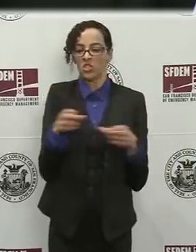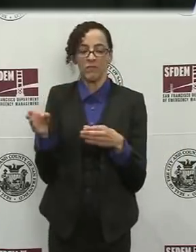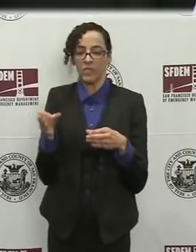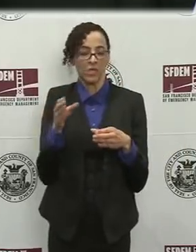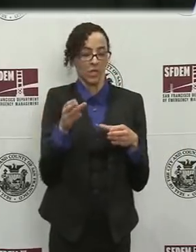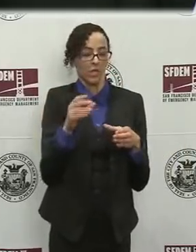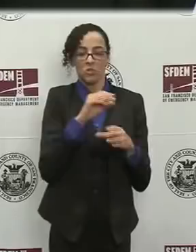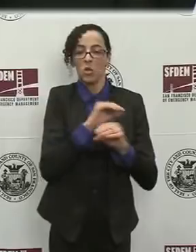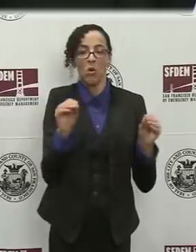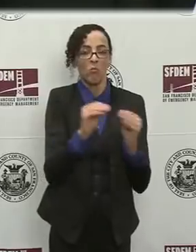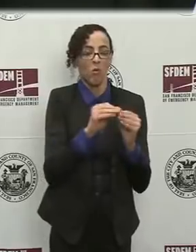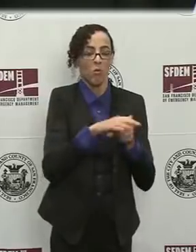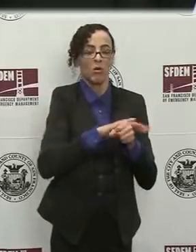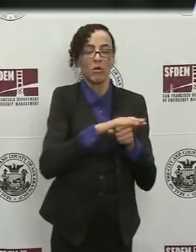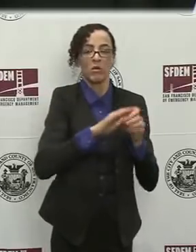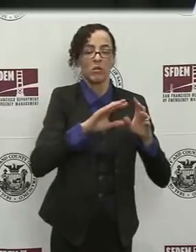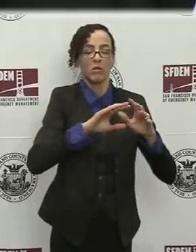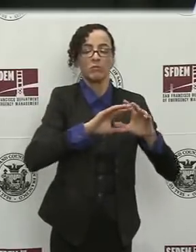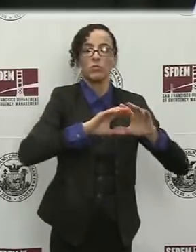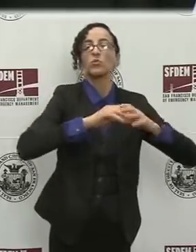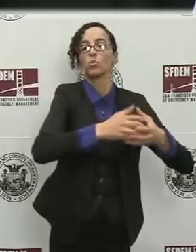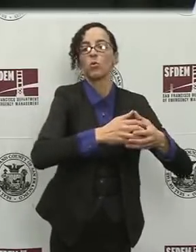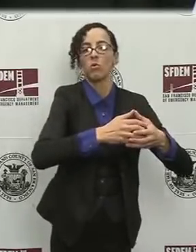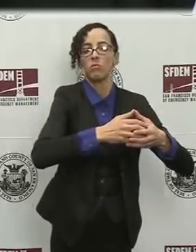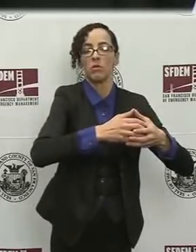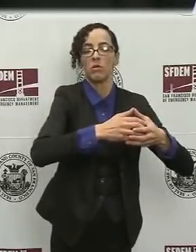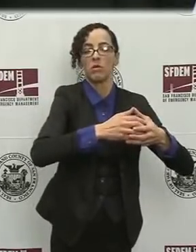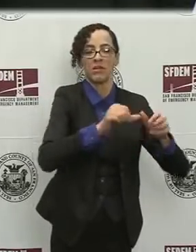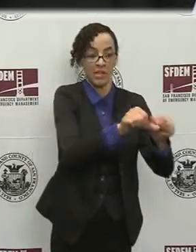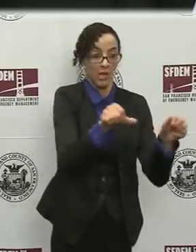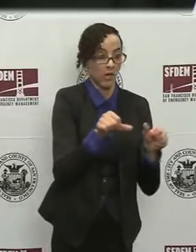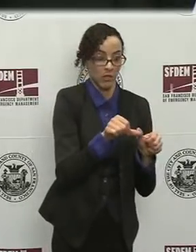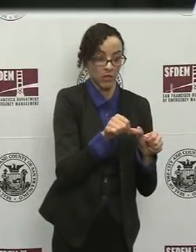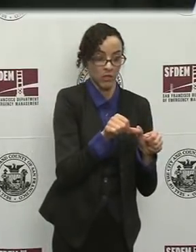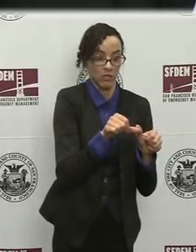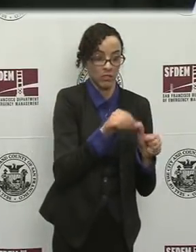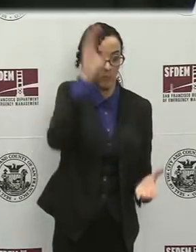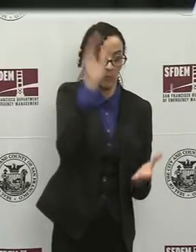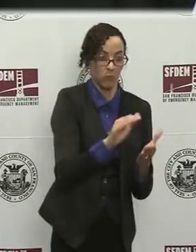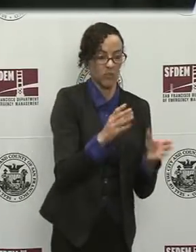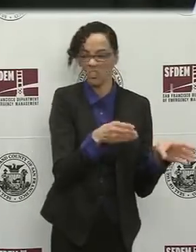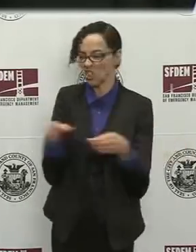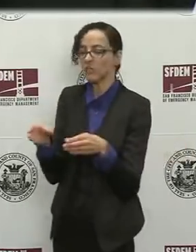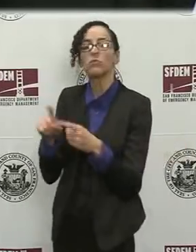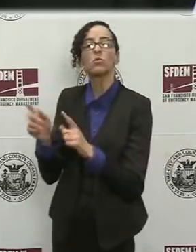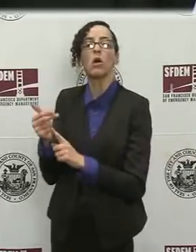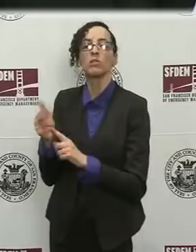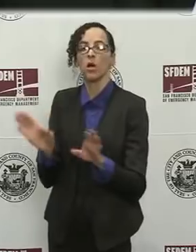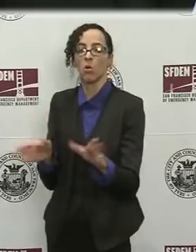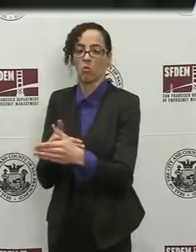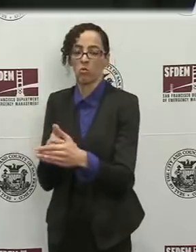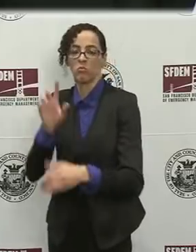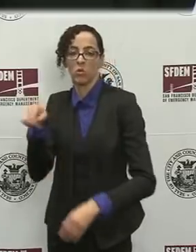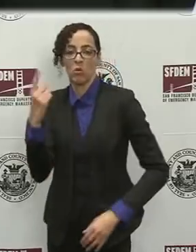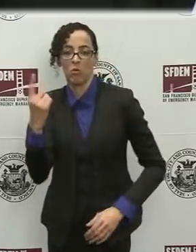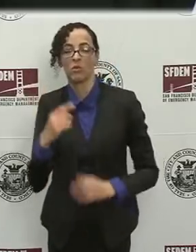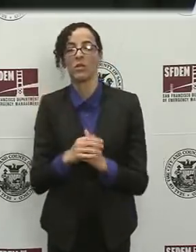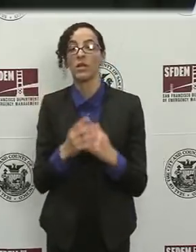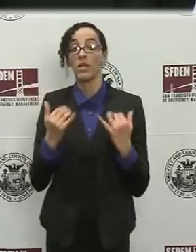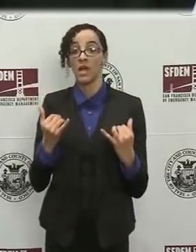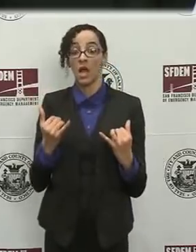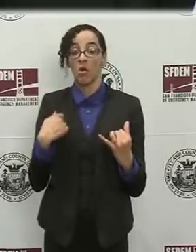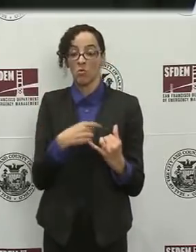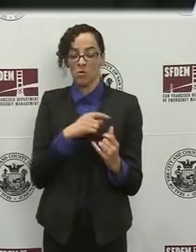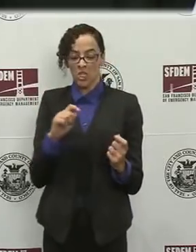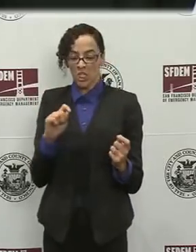towards hotel rooms. So to this end, we are now shifting gears at Moscone